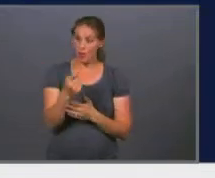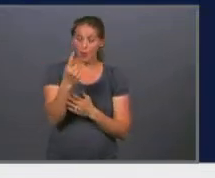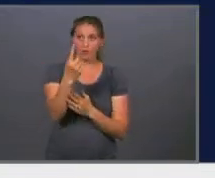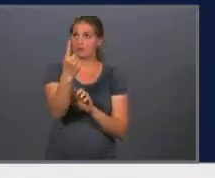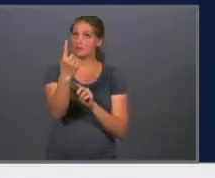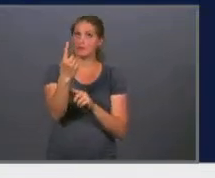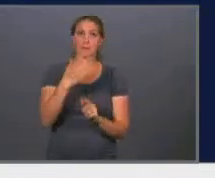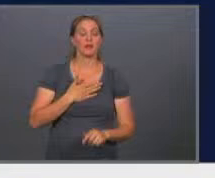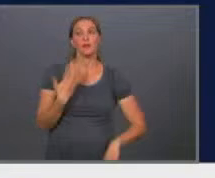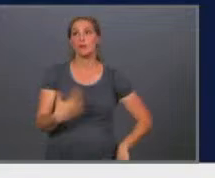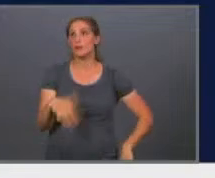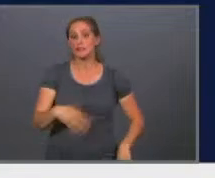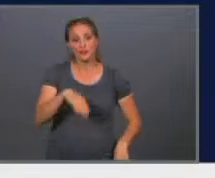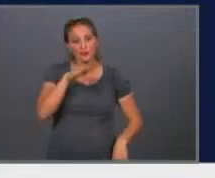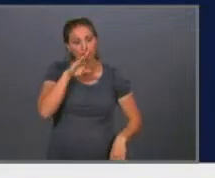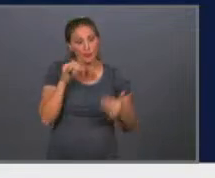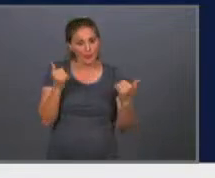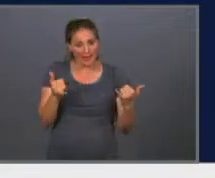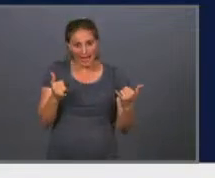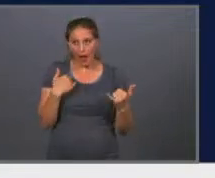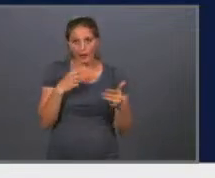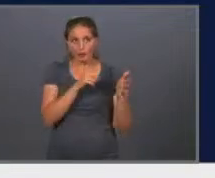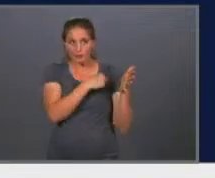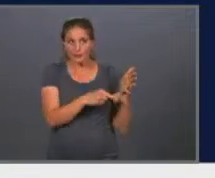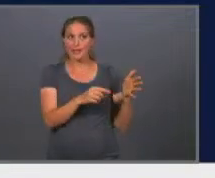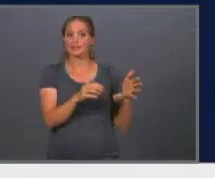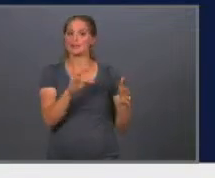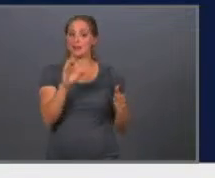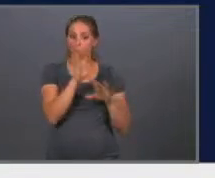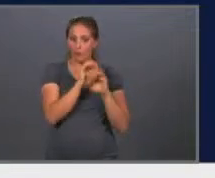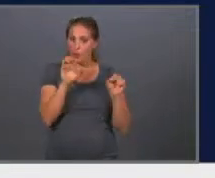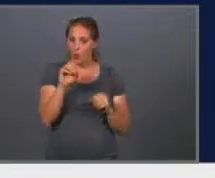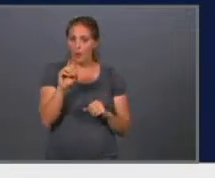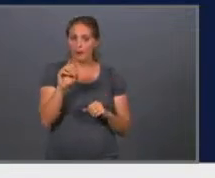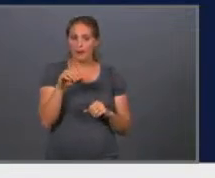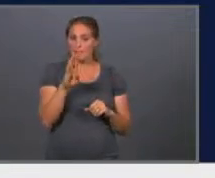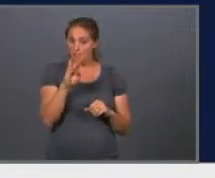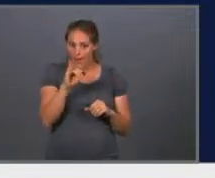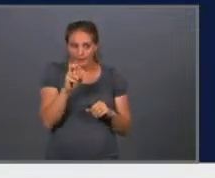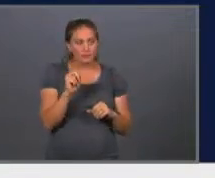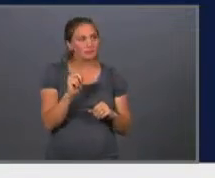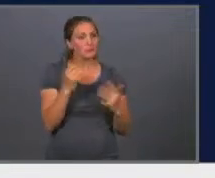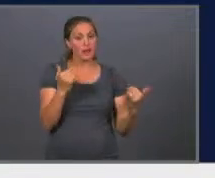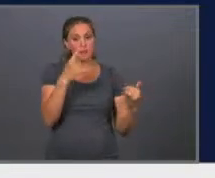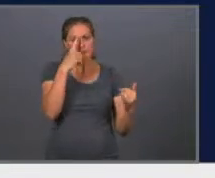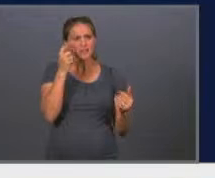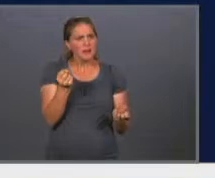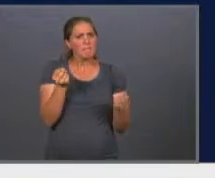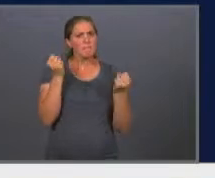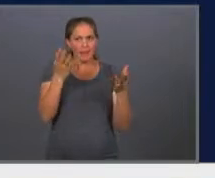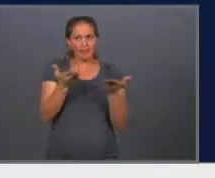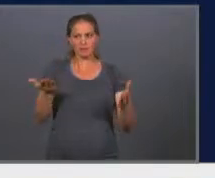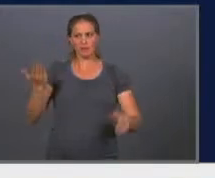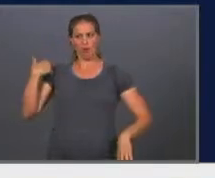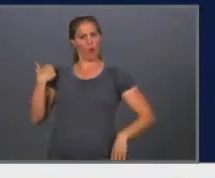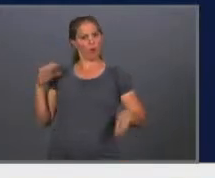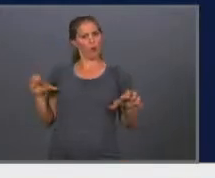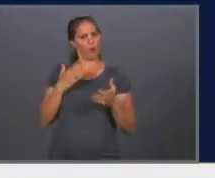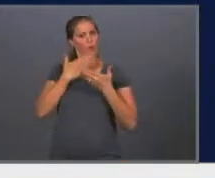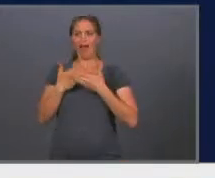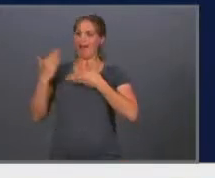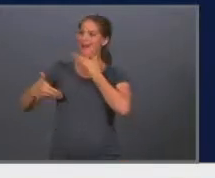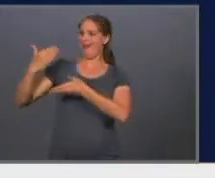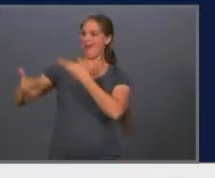biggest frustrations and criticisms of President Biden is there was plenty going on that was going well. You didn't have to just